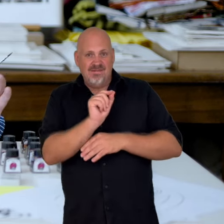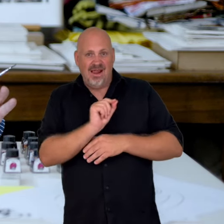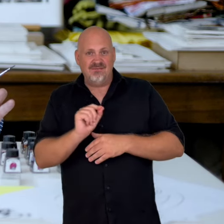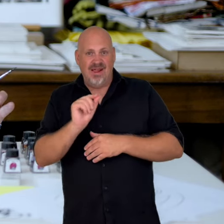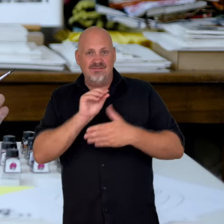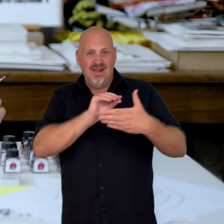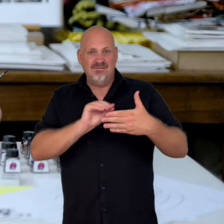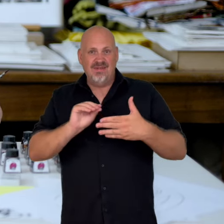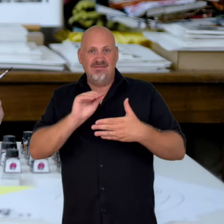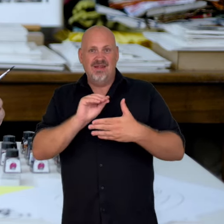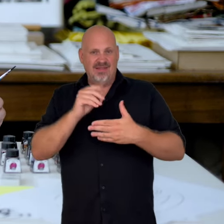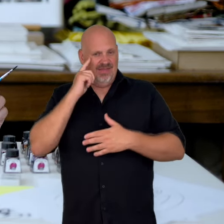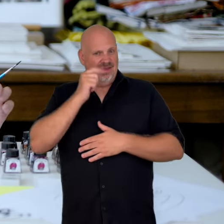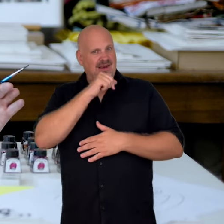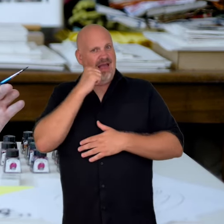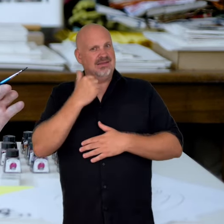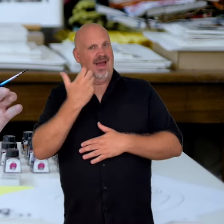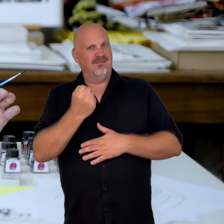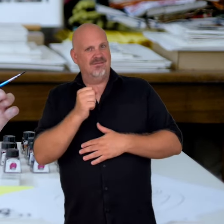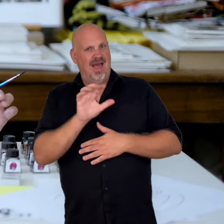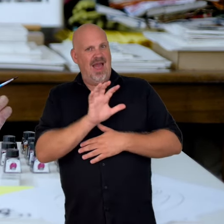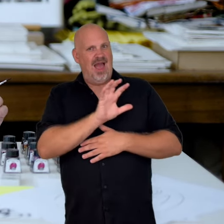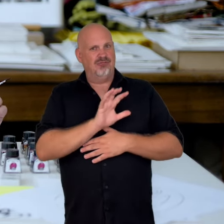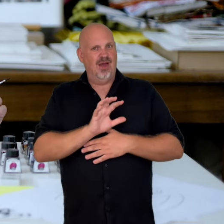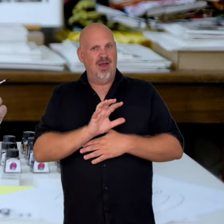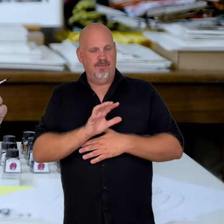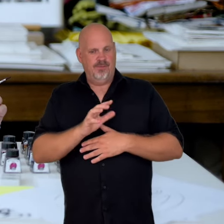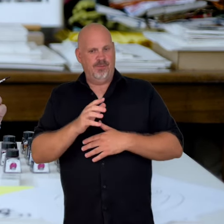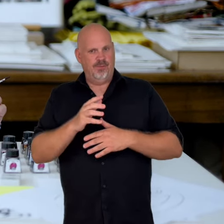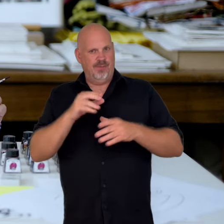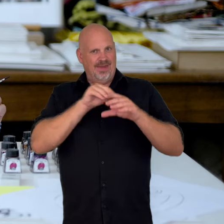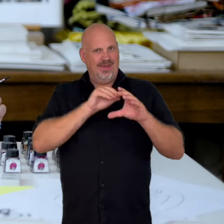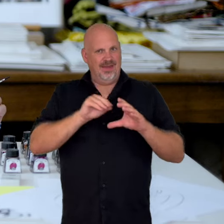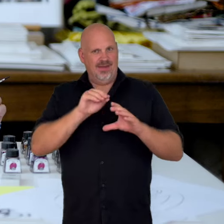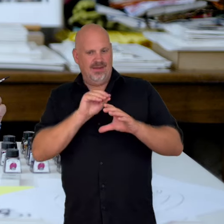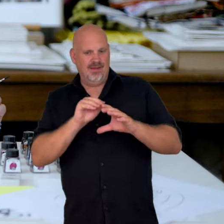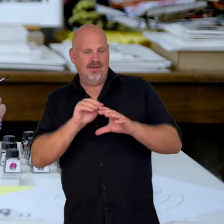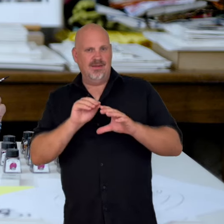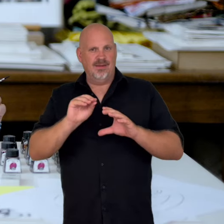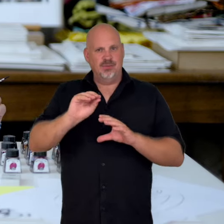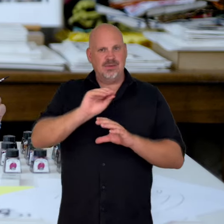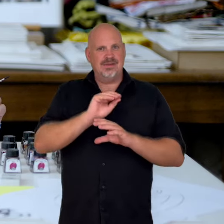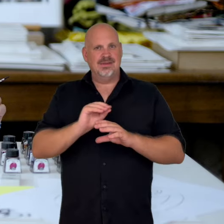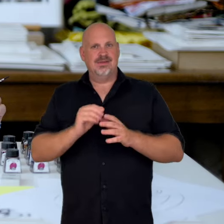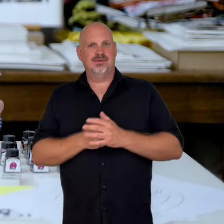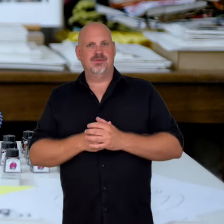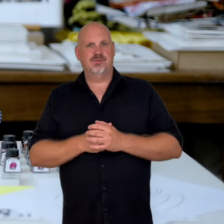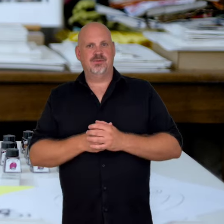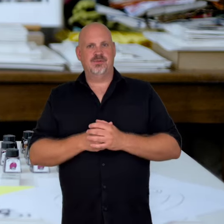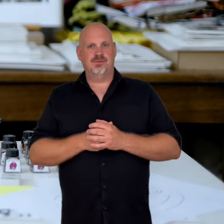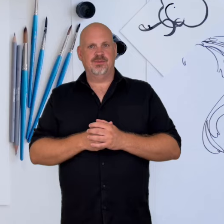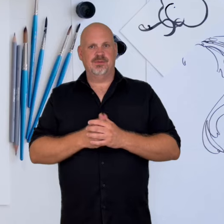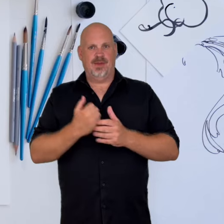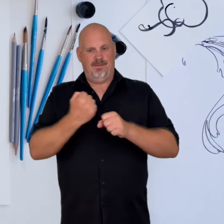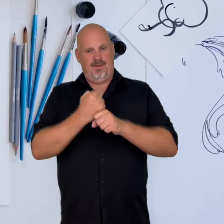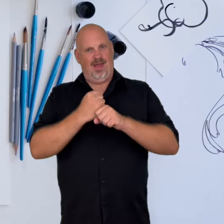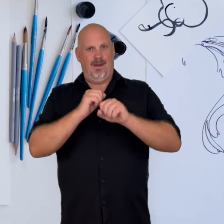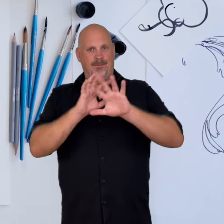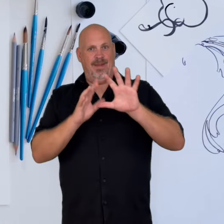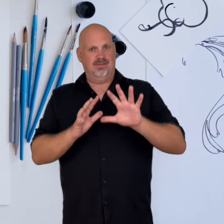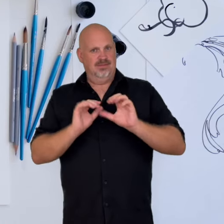And this is, the sort of personalization of it. So if there's little flowers or motifs of patterns, you've